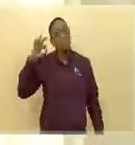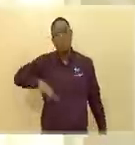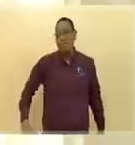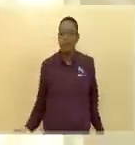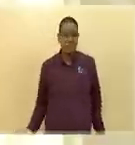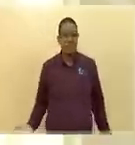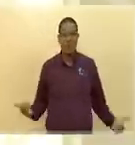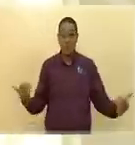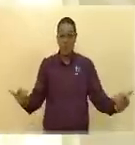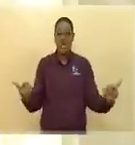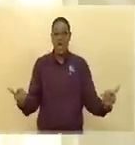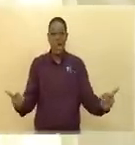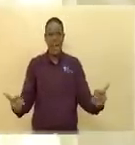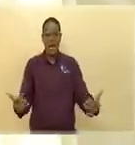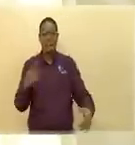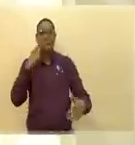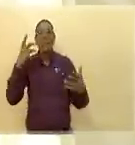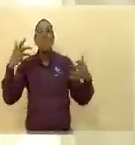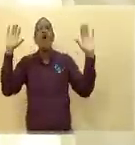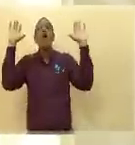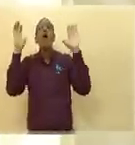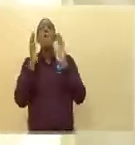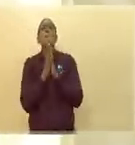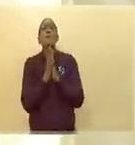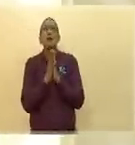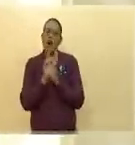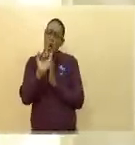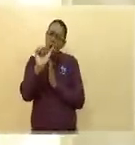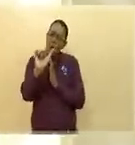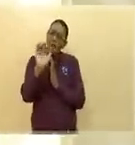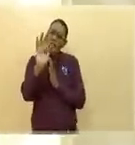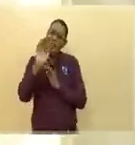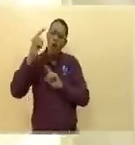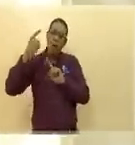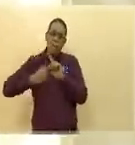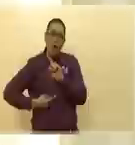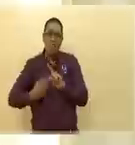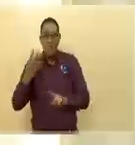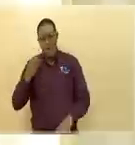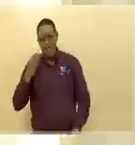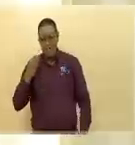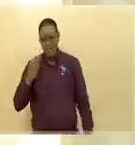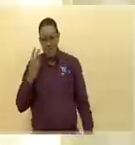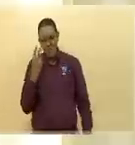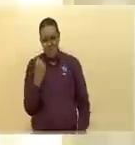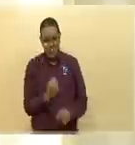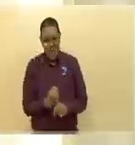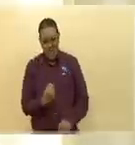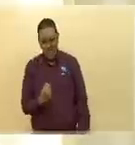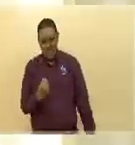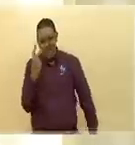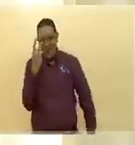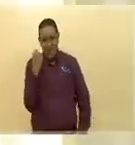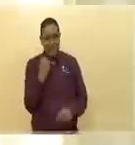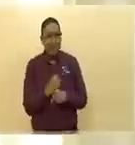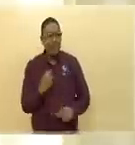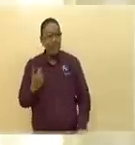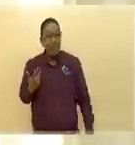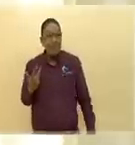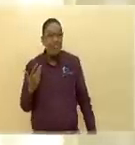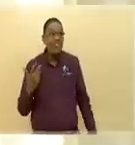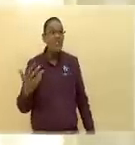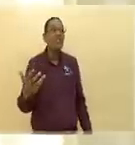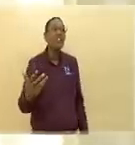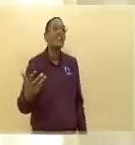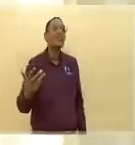today, ladies and gentlemen, marks the completion of a 24-month journey. a 24-month journey that